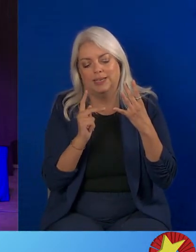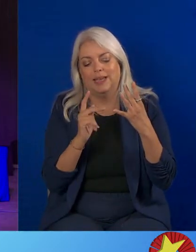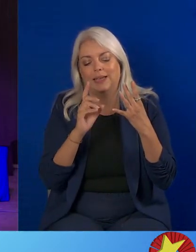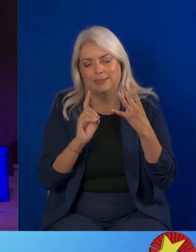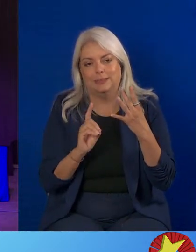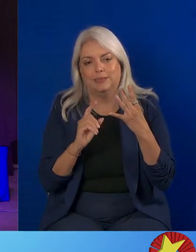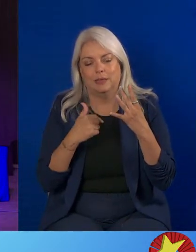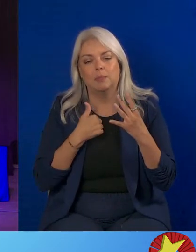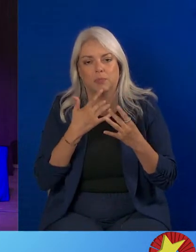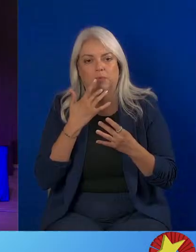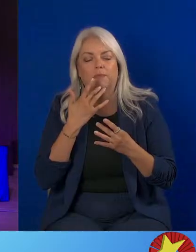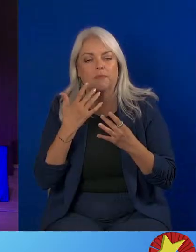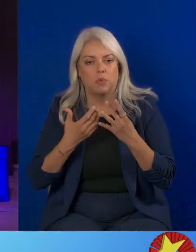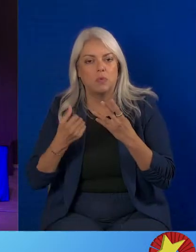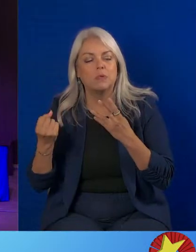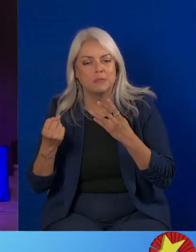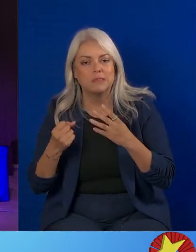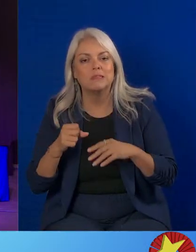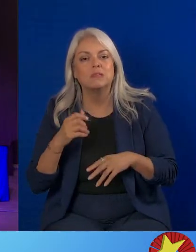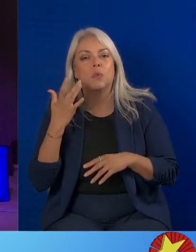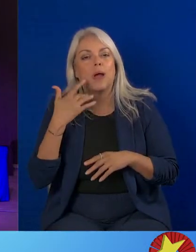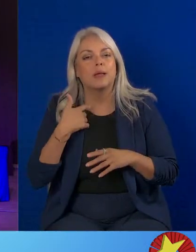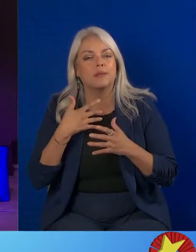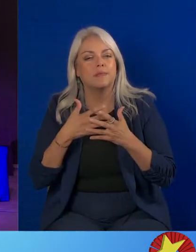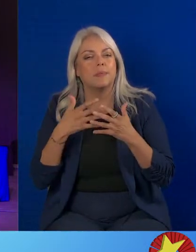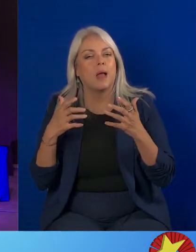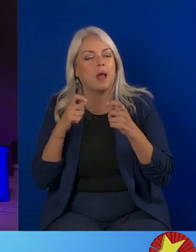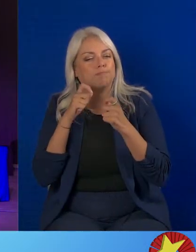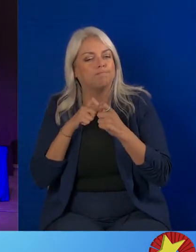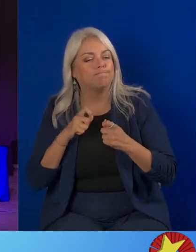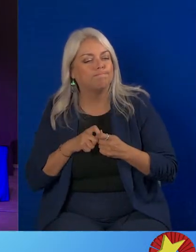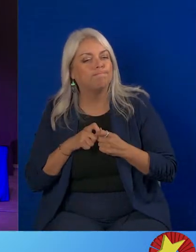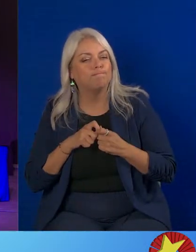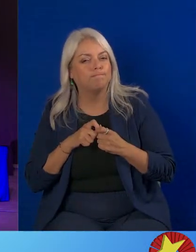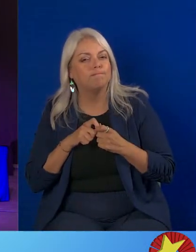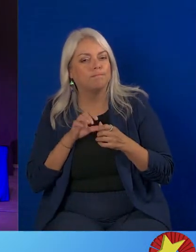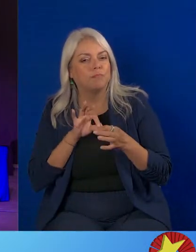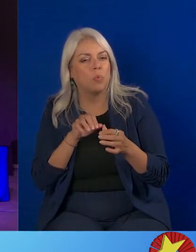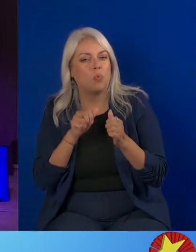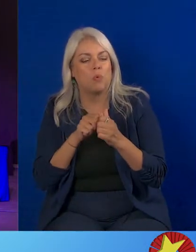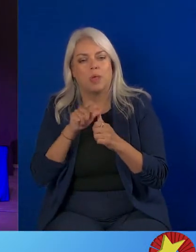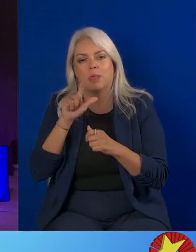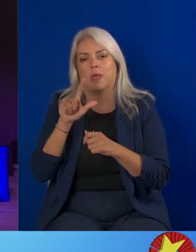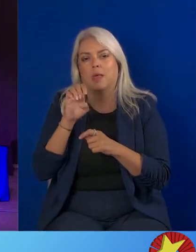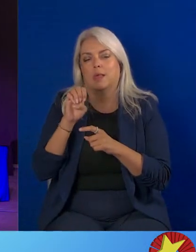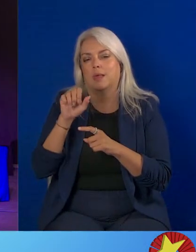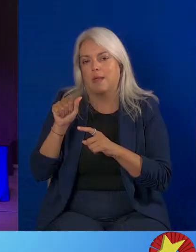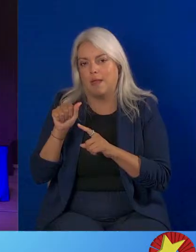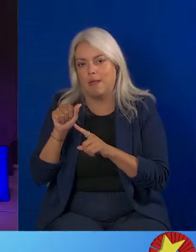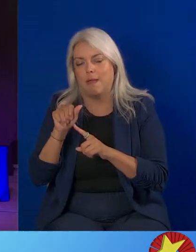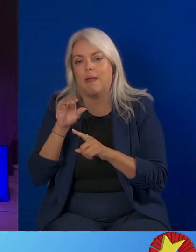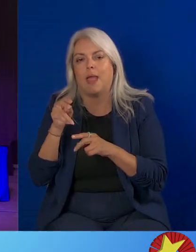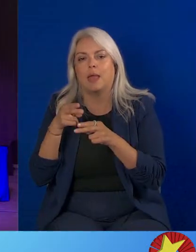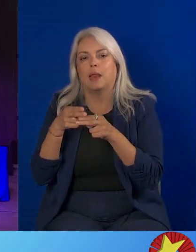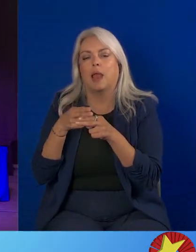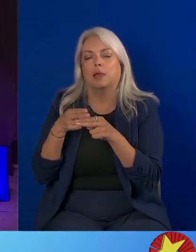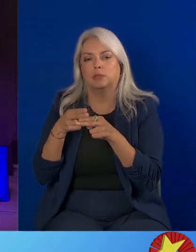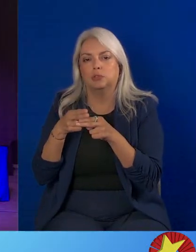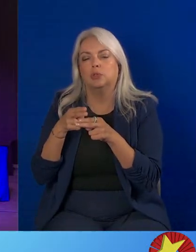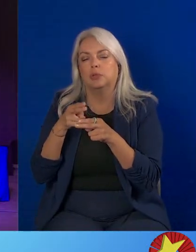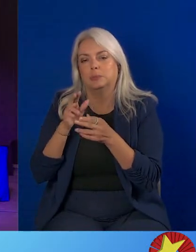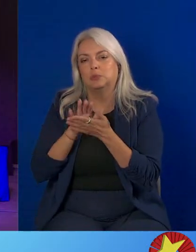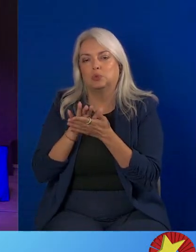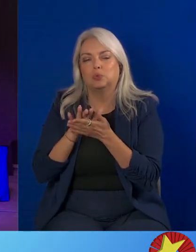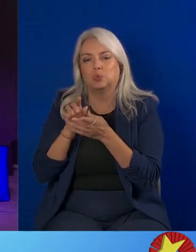of nuances that go along with the interim educational placement. And I think in fairness to the local school districts as